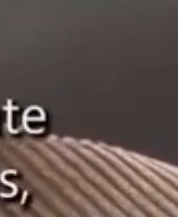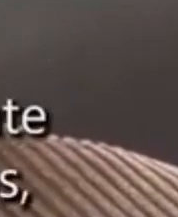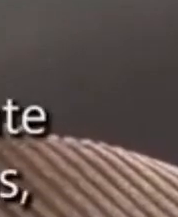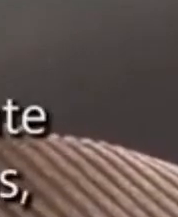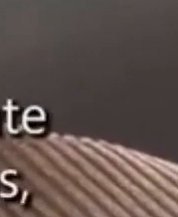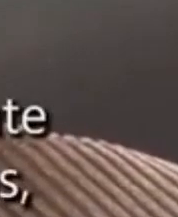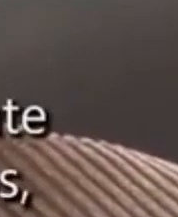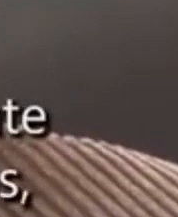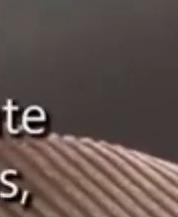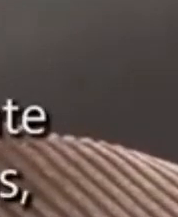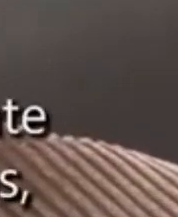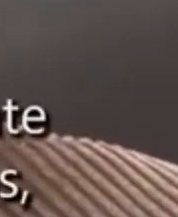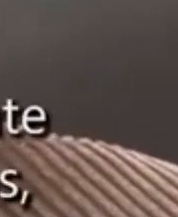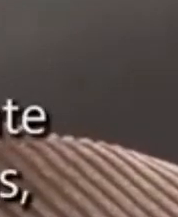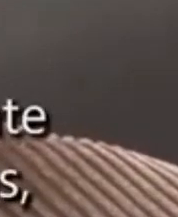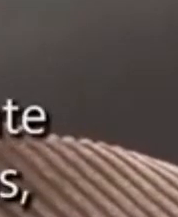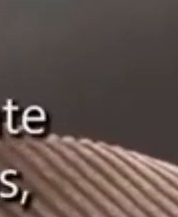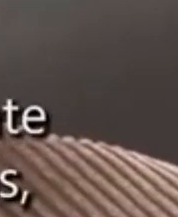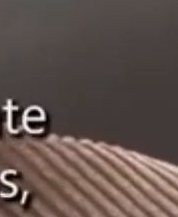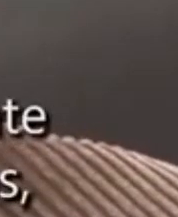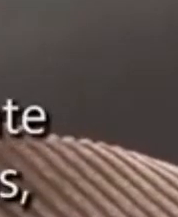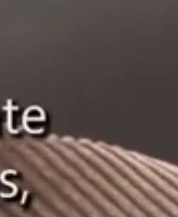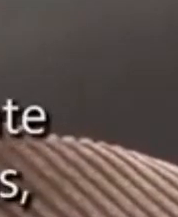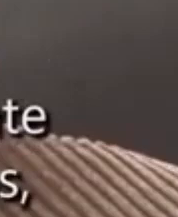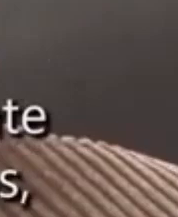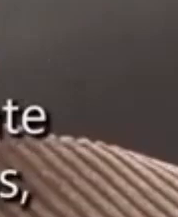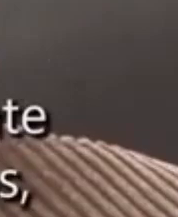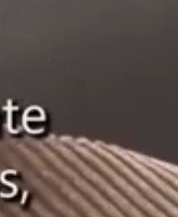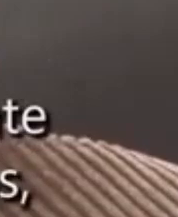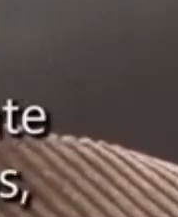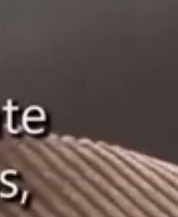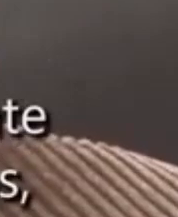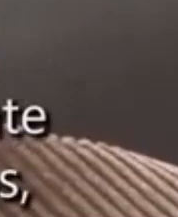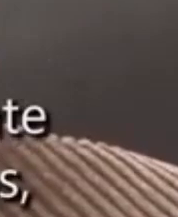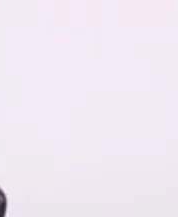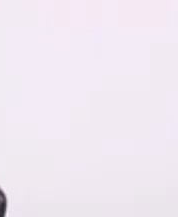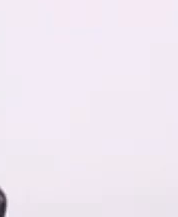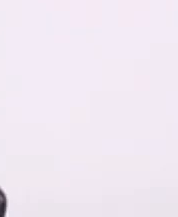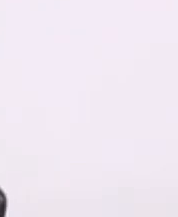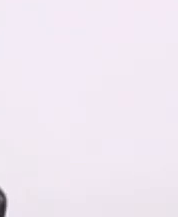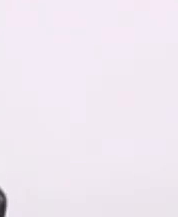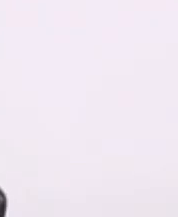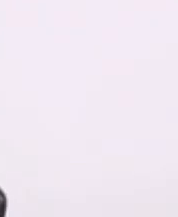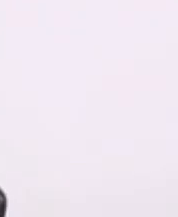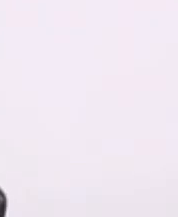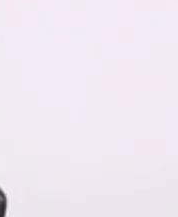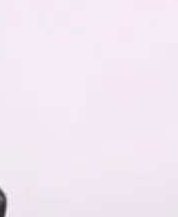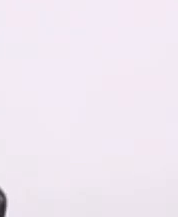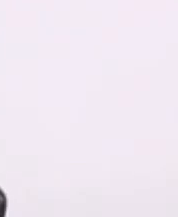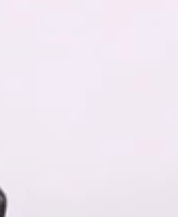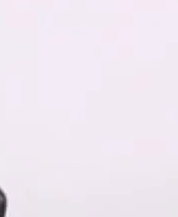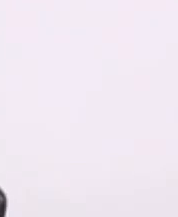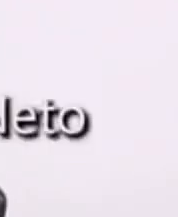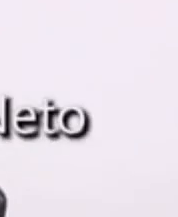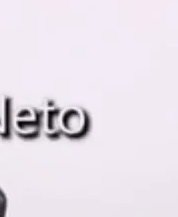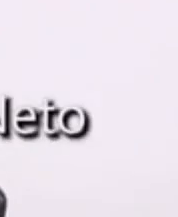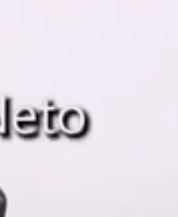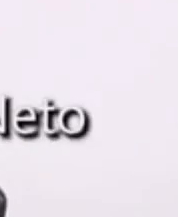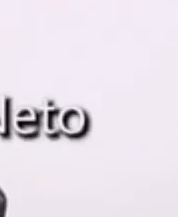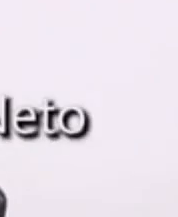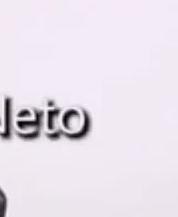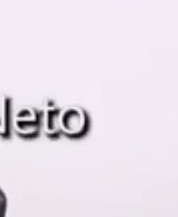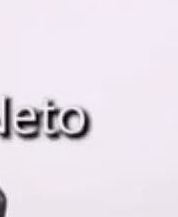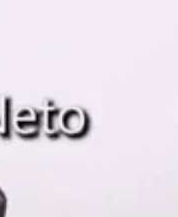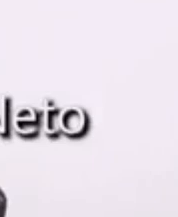by President José Eduardo Santos Santos of Angola, and that